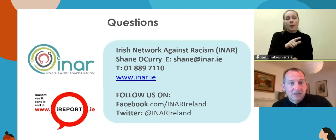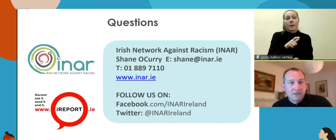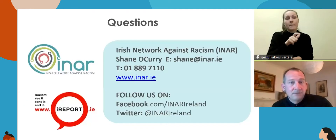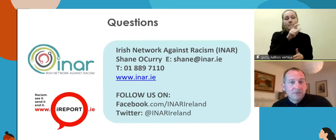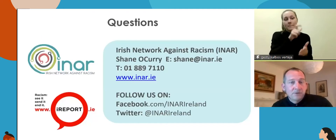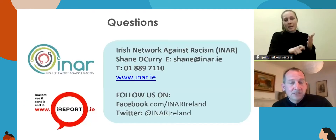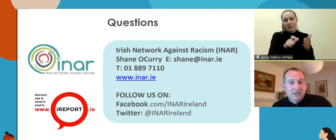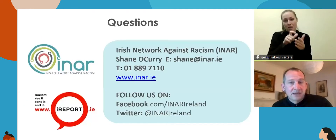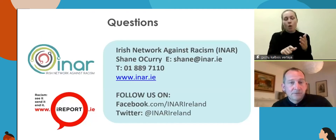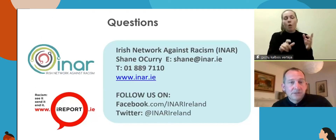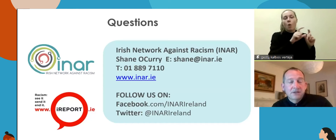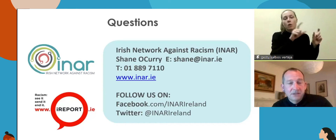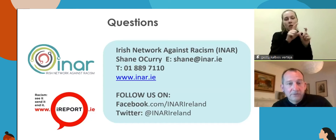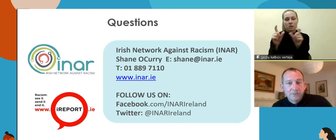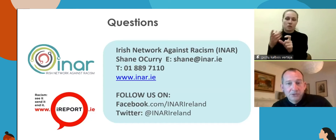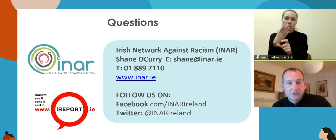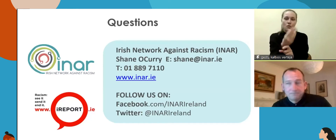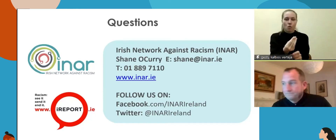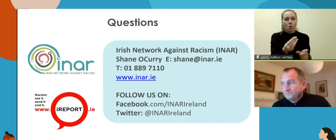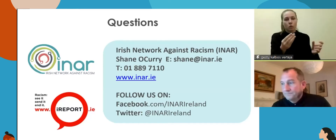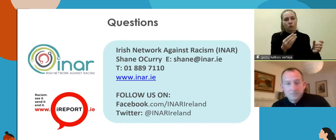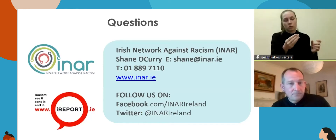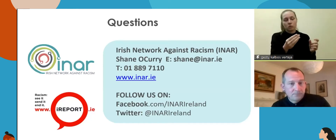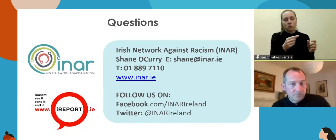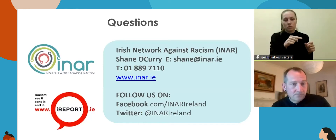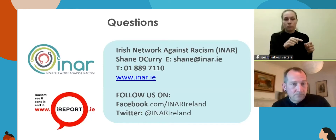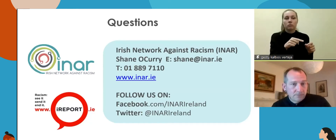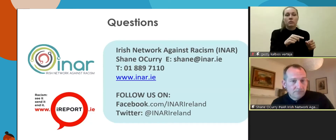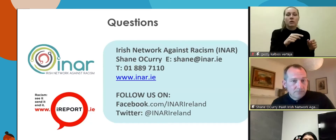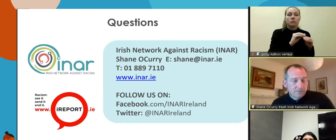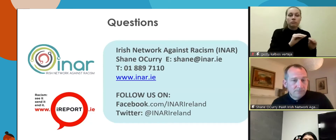let you ask me questions afterwards. Thank you very much.